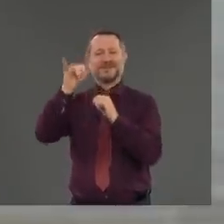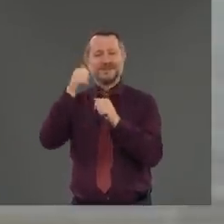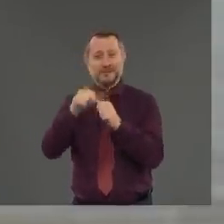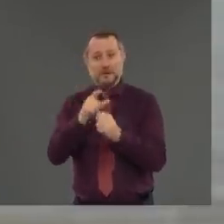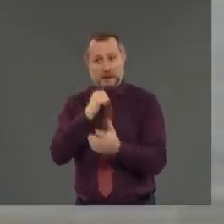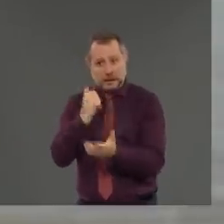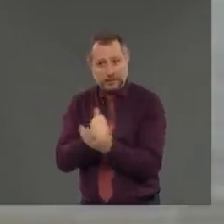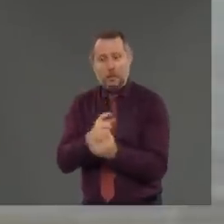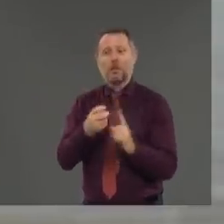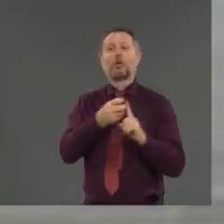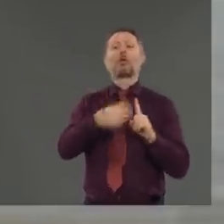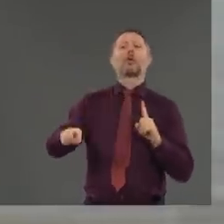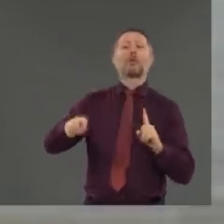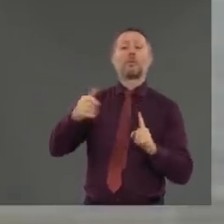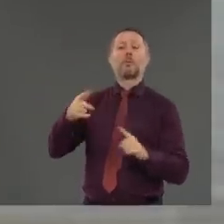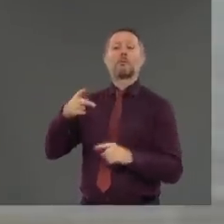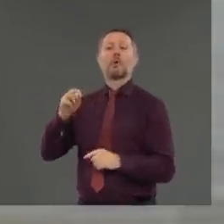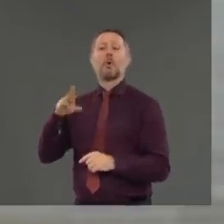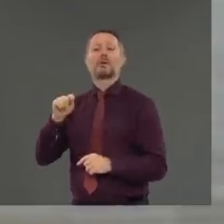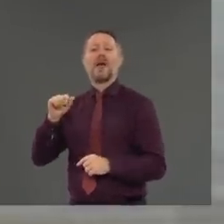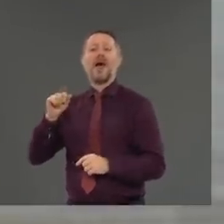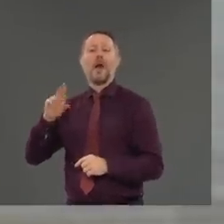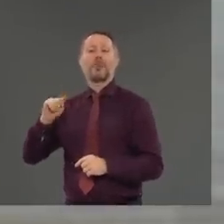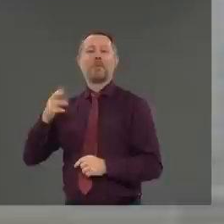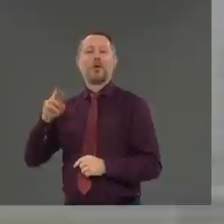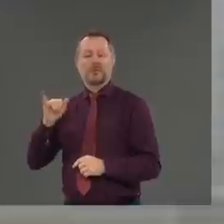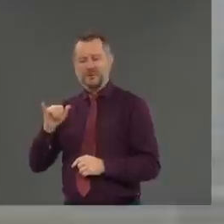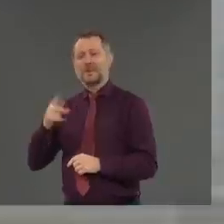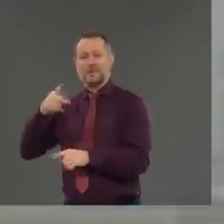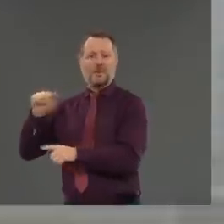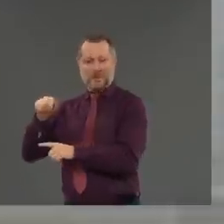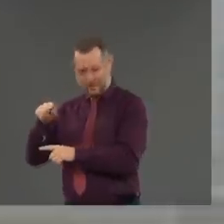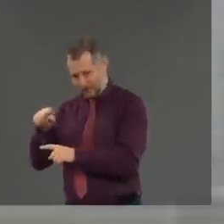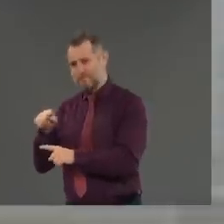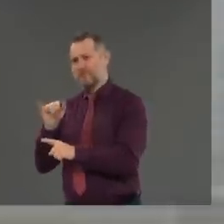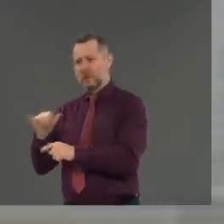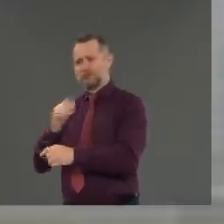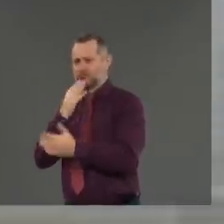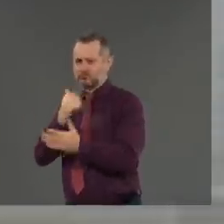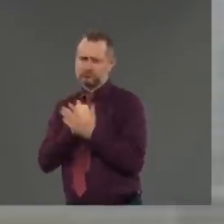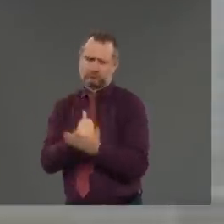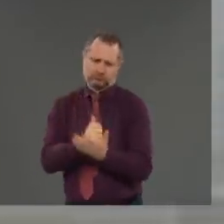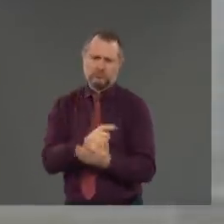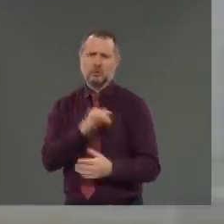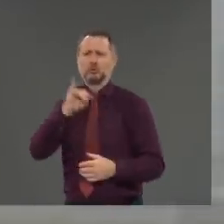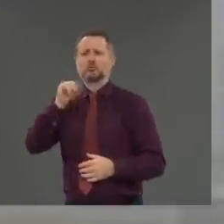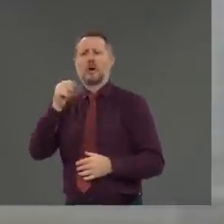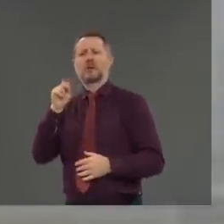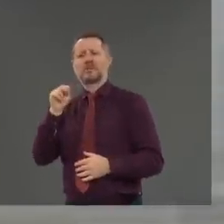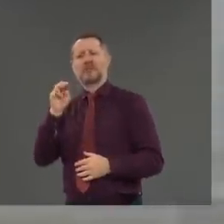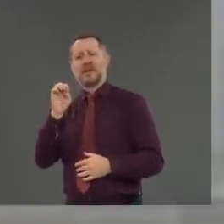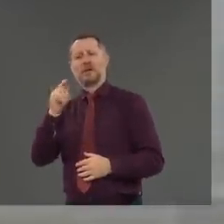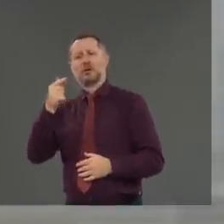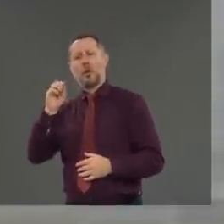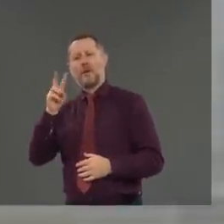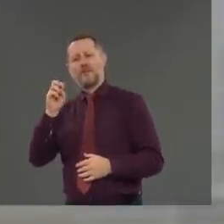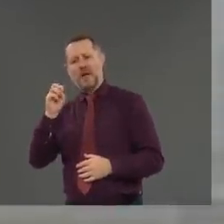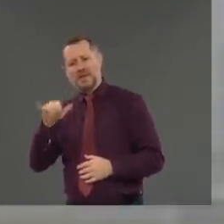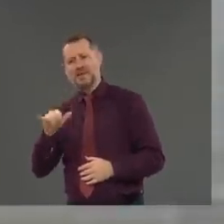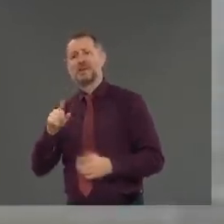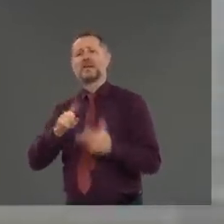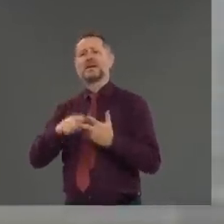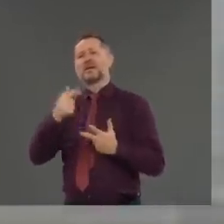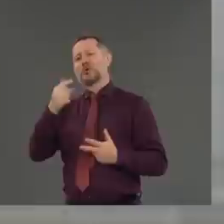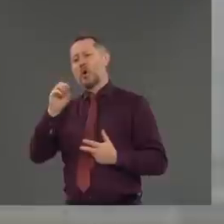congratulations. And I want to thank Jane Garvey, and I want to thank George Casey personally. We sat in a conference room for many, many